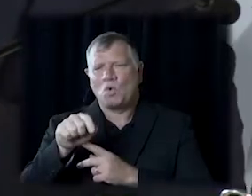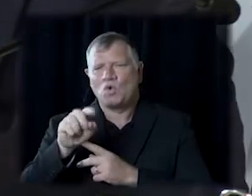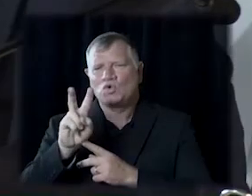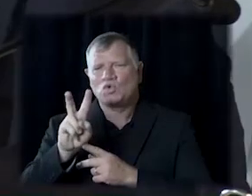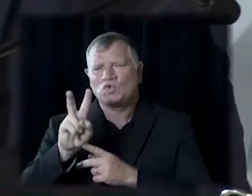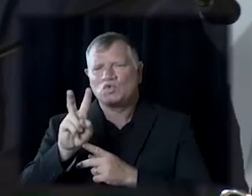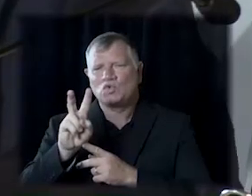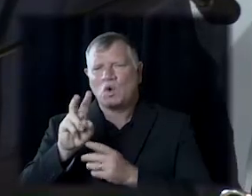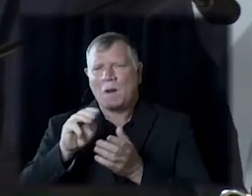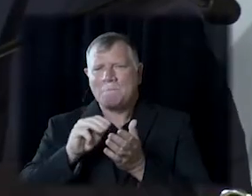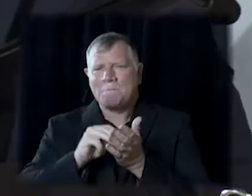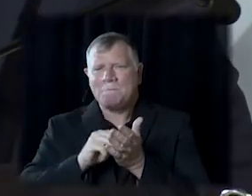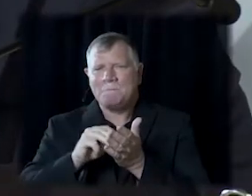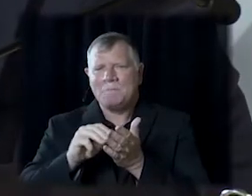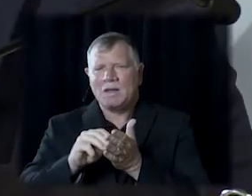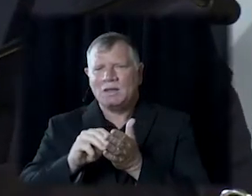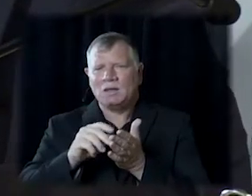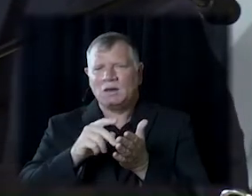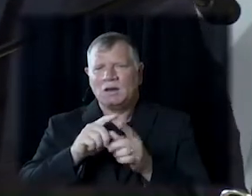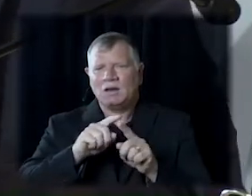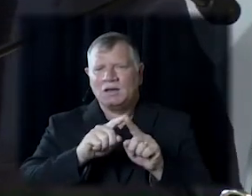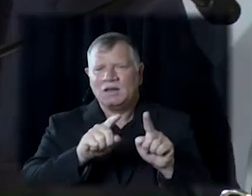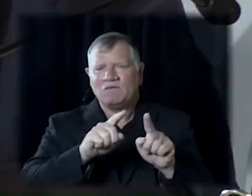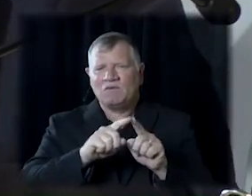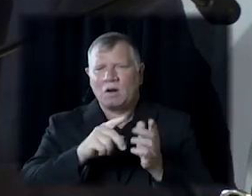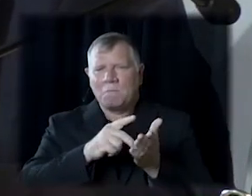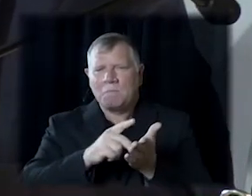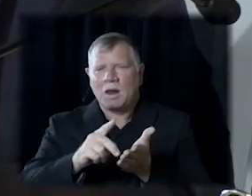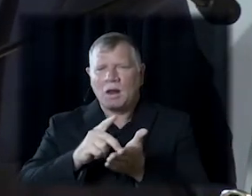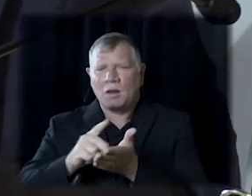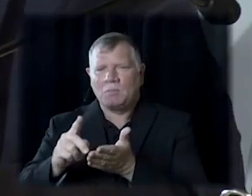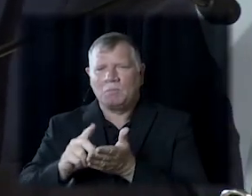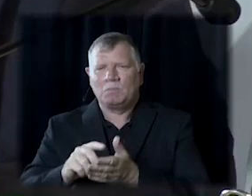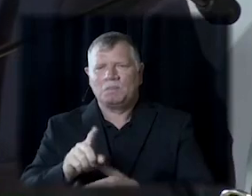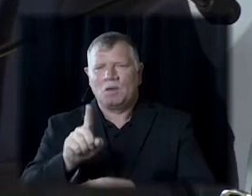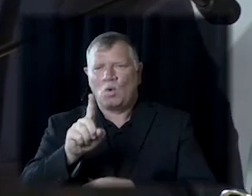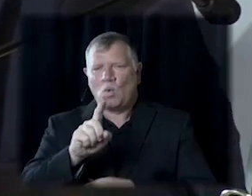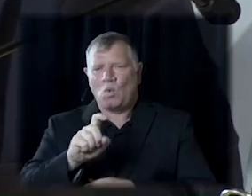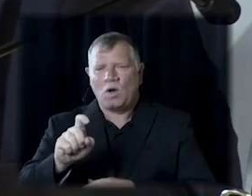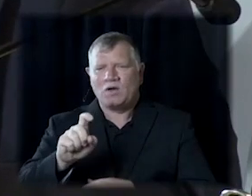million individual payments paid to